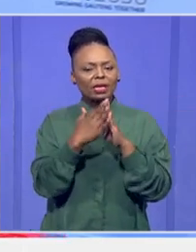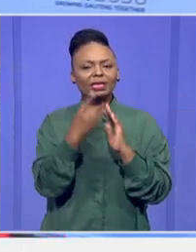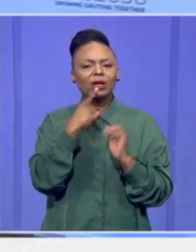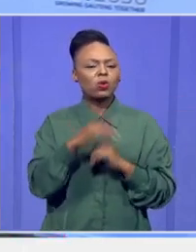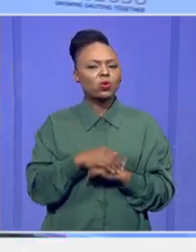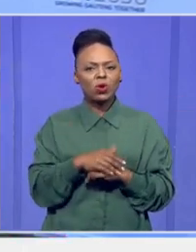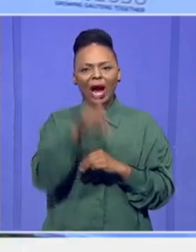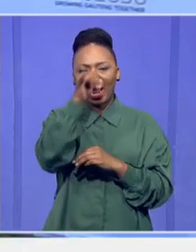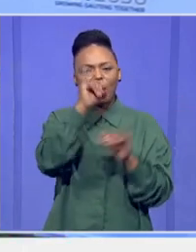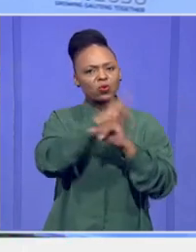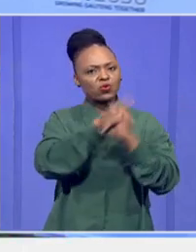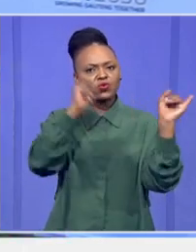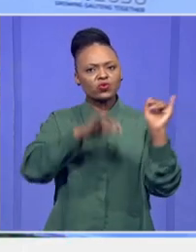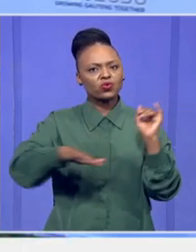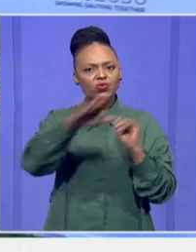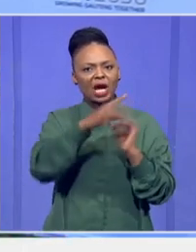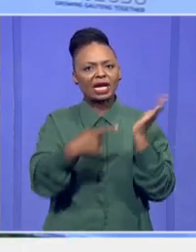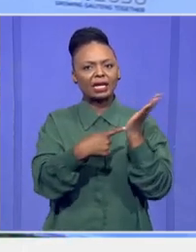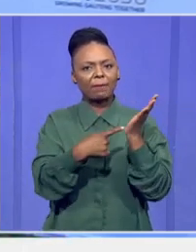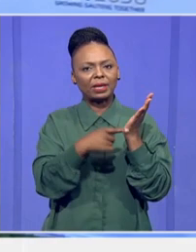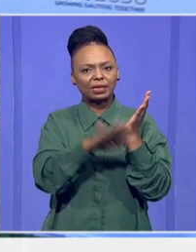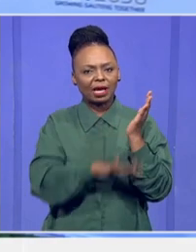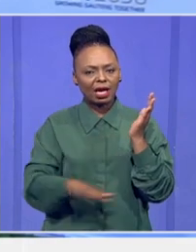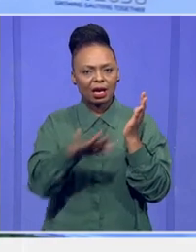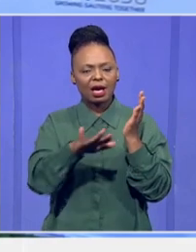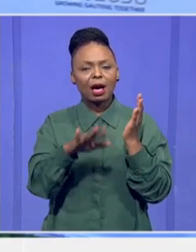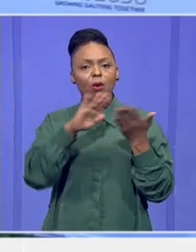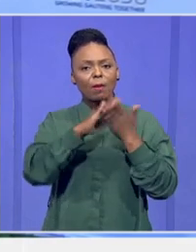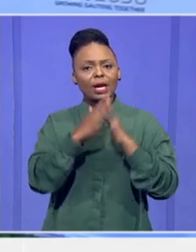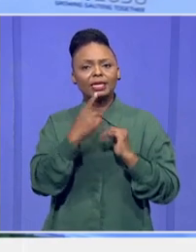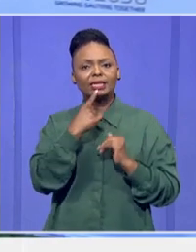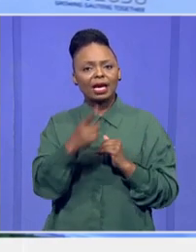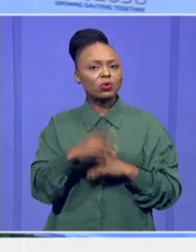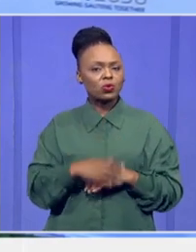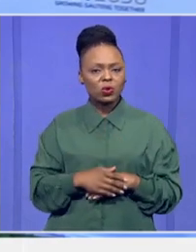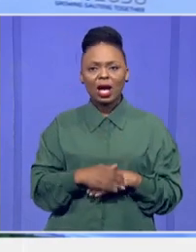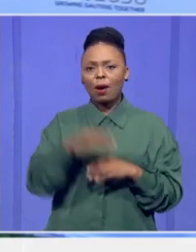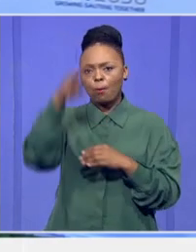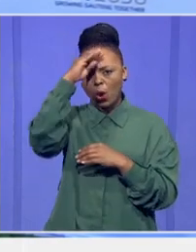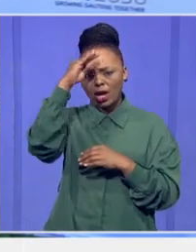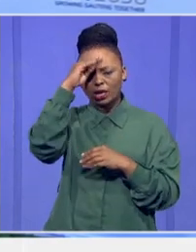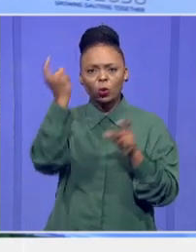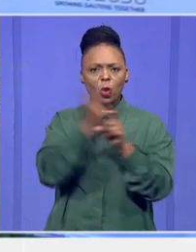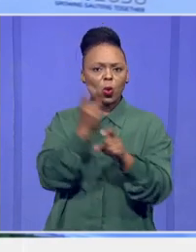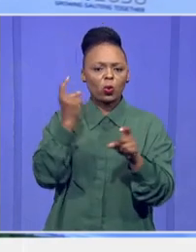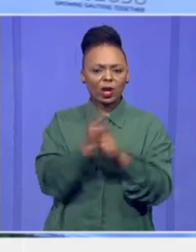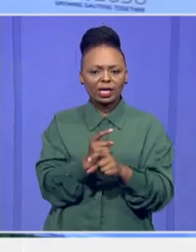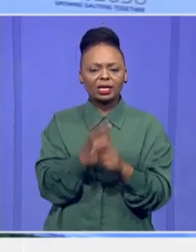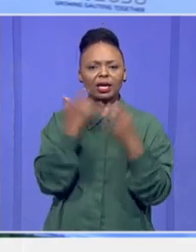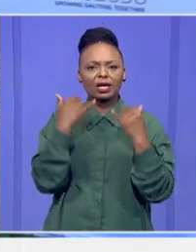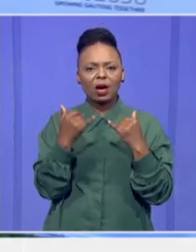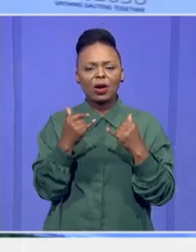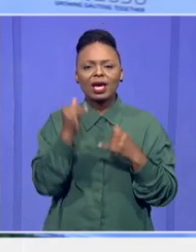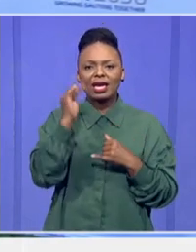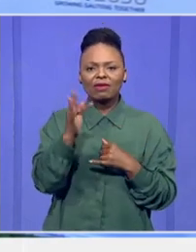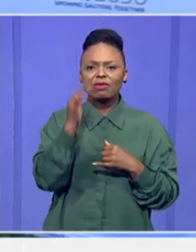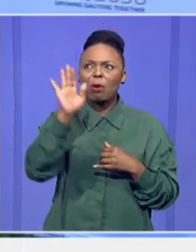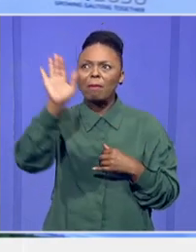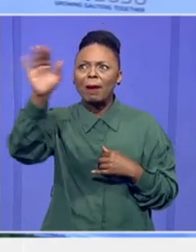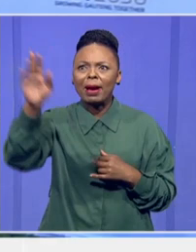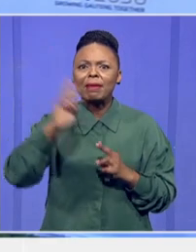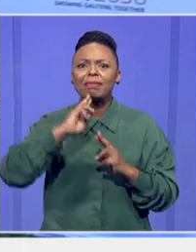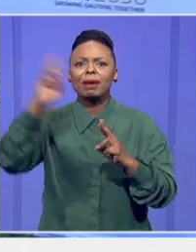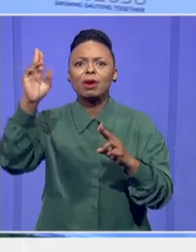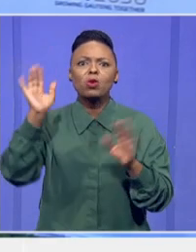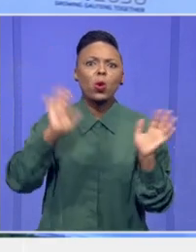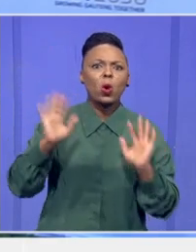hotspot, residents complained about the fact that the police take forever to respond to incidents of